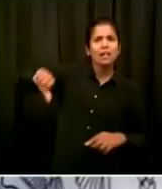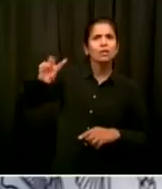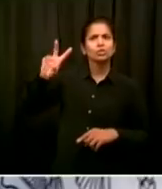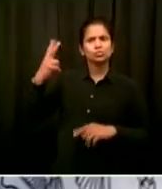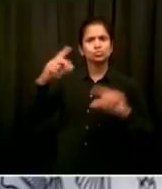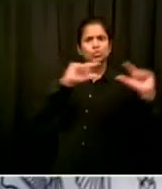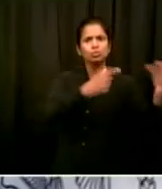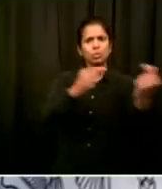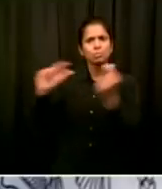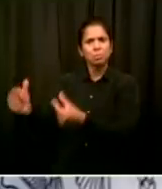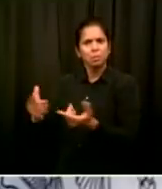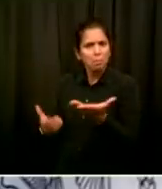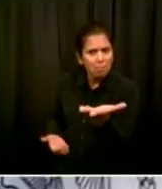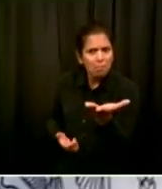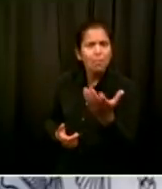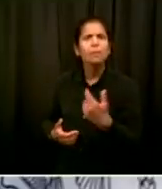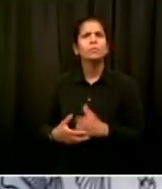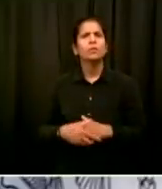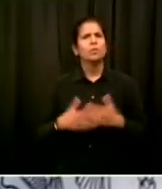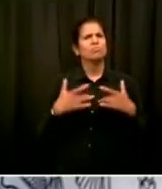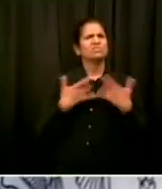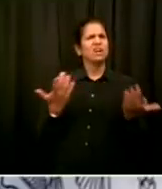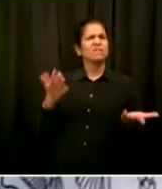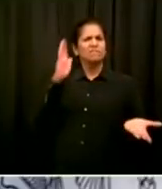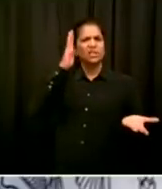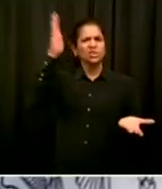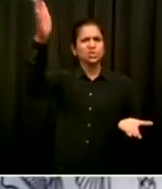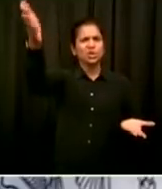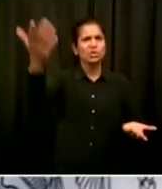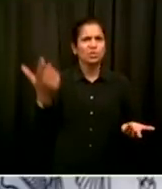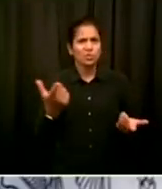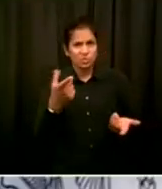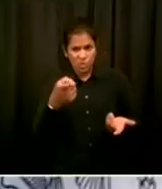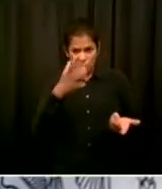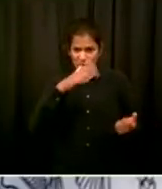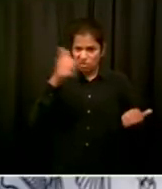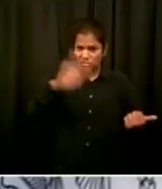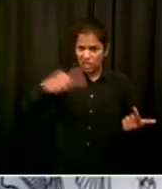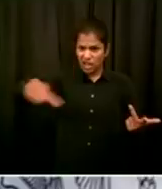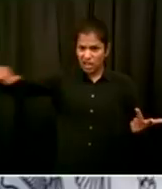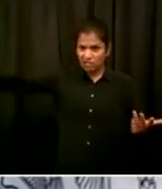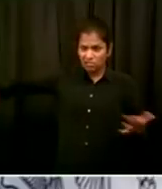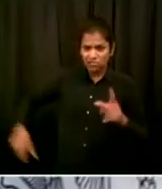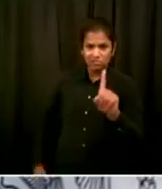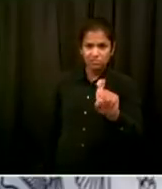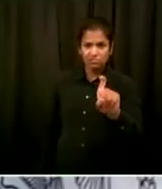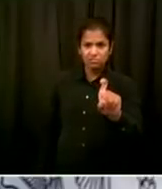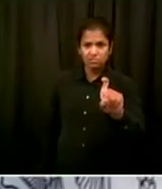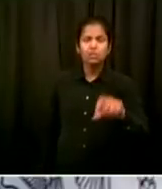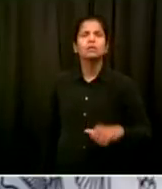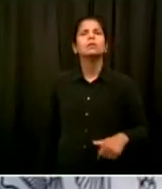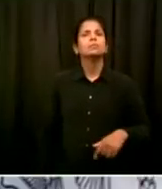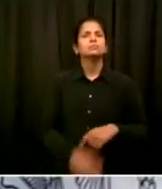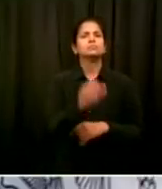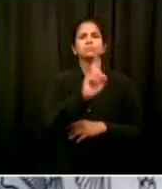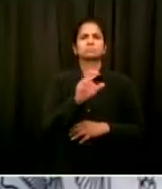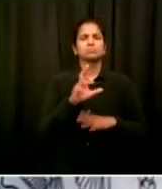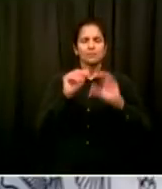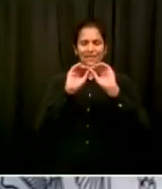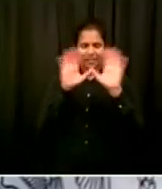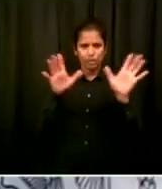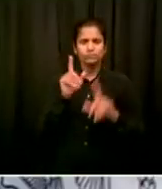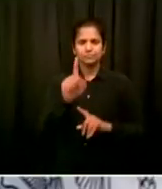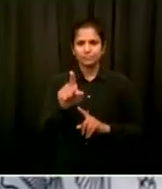pieces here. We haven't said no to people. We've said if you want to apply, you can apply, but there's a process. Look,